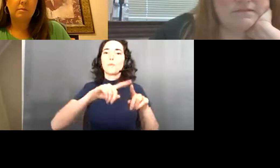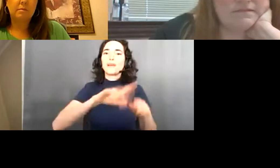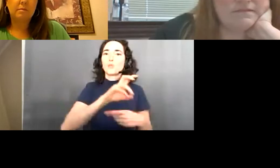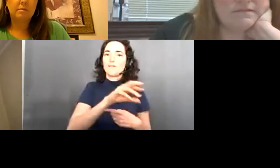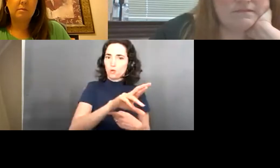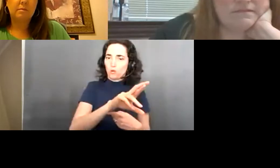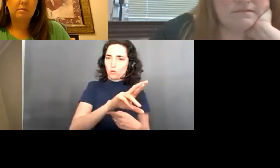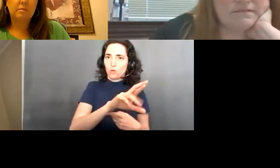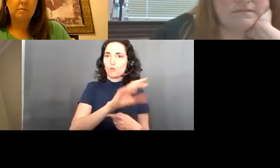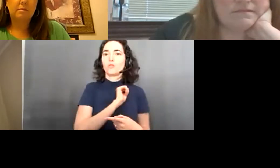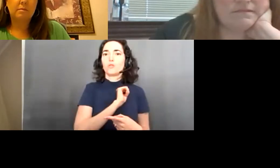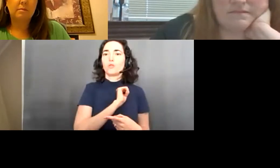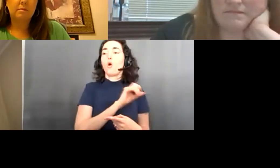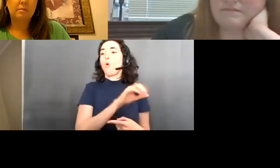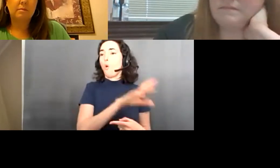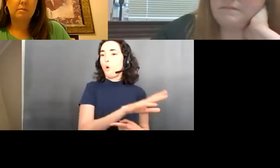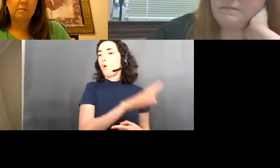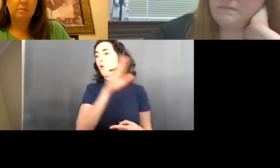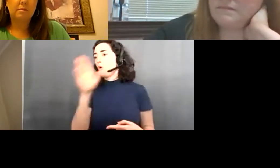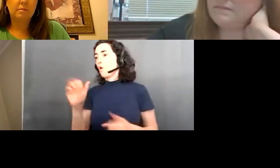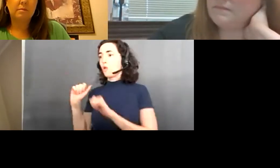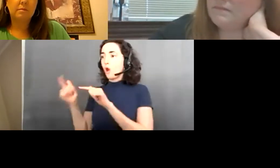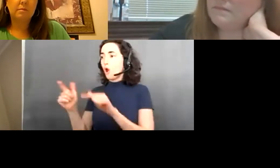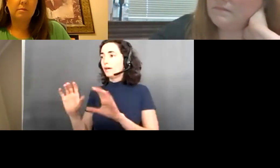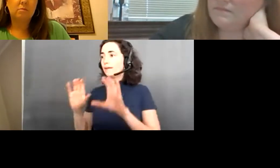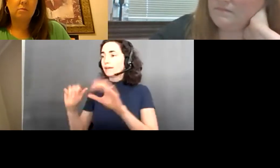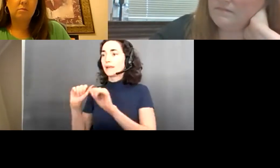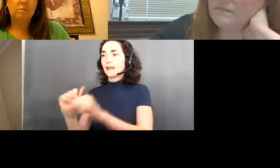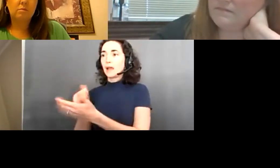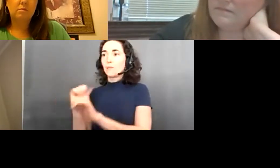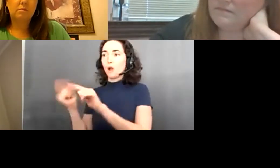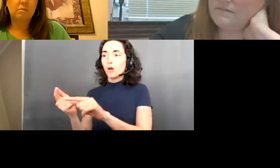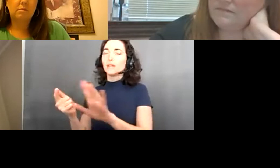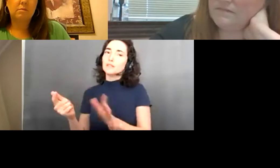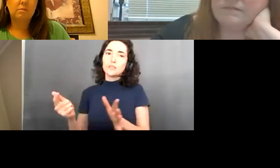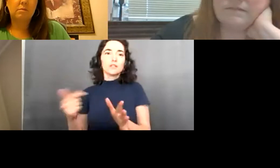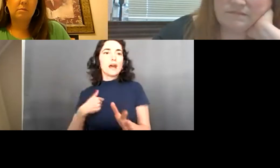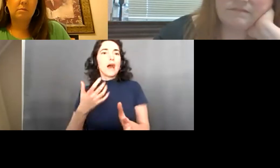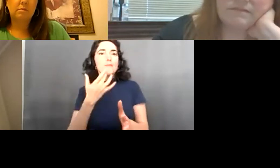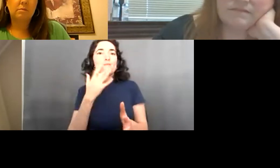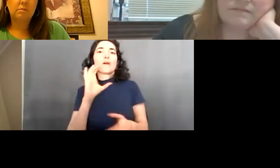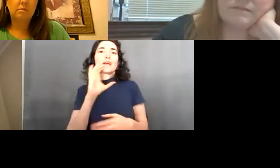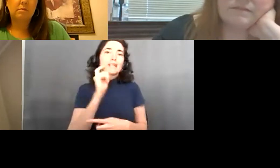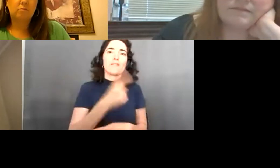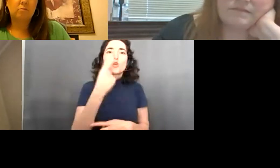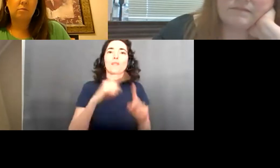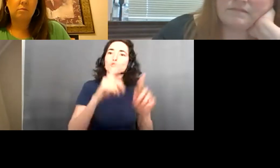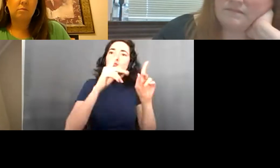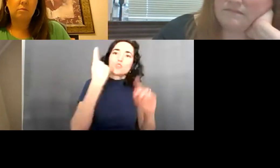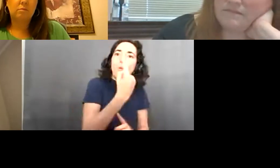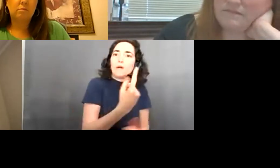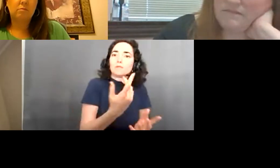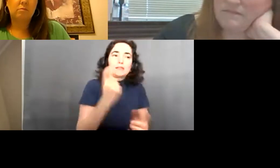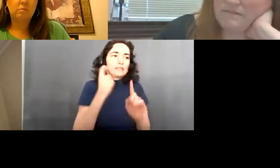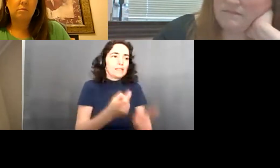versus, everybody, even if we can't do something for everybody, I'm in favor of at least somebody getting something. So, I mean, it may not be ideal,